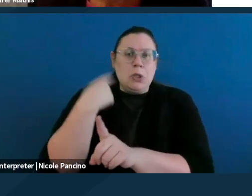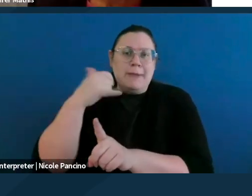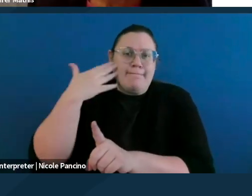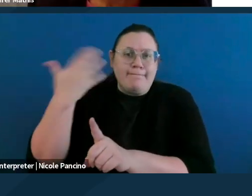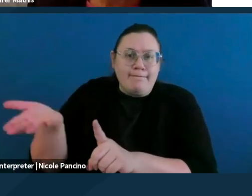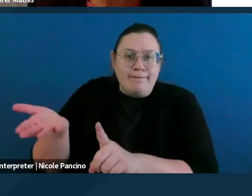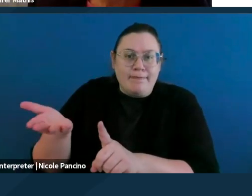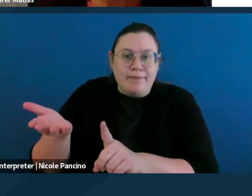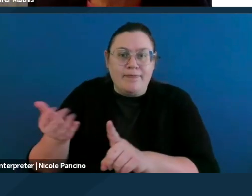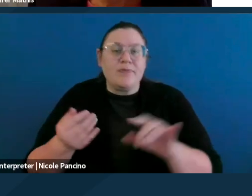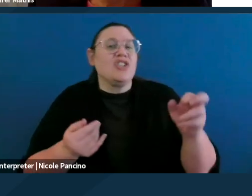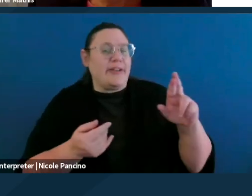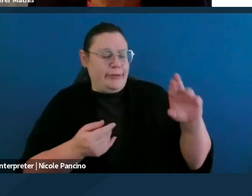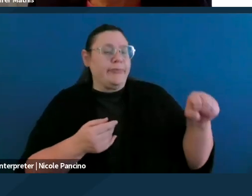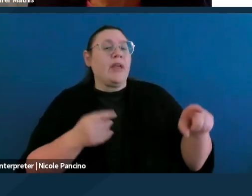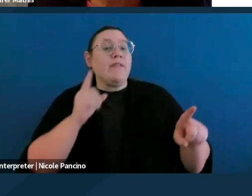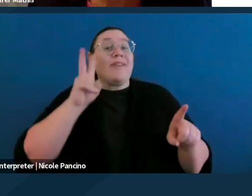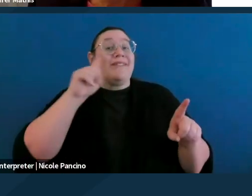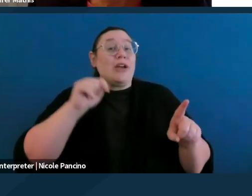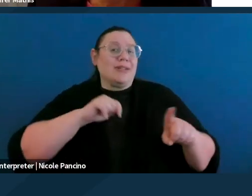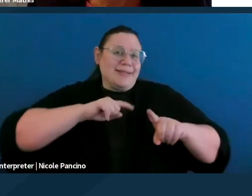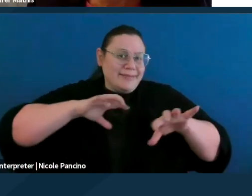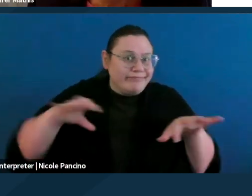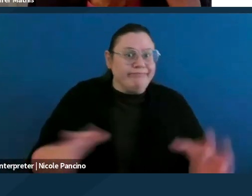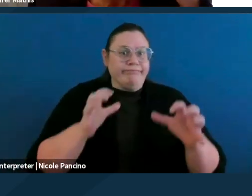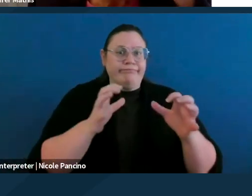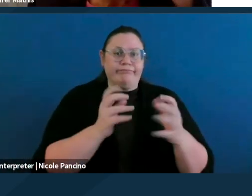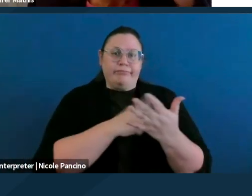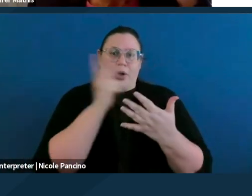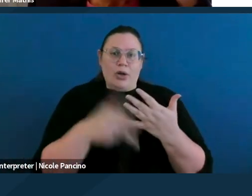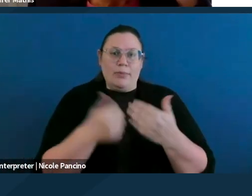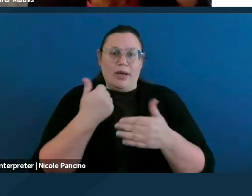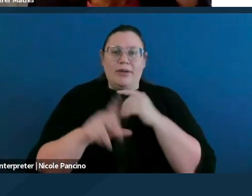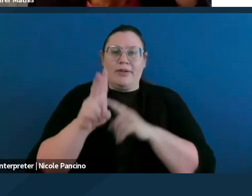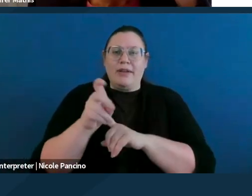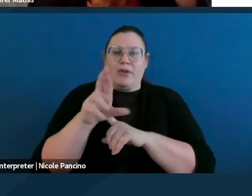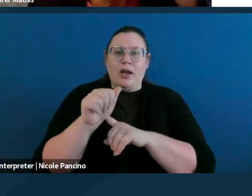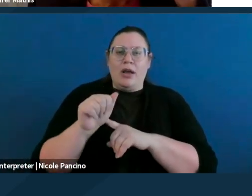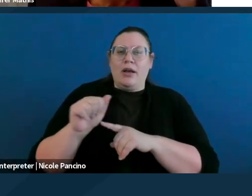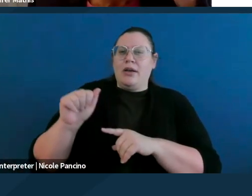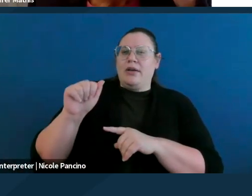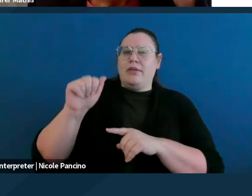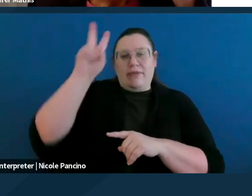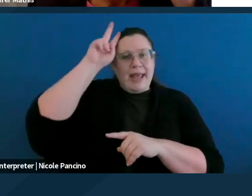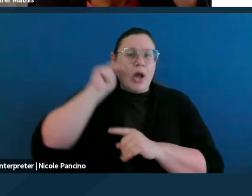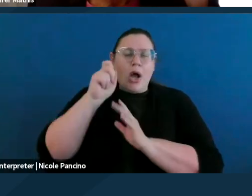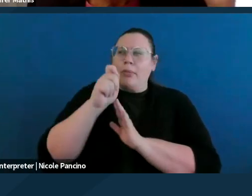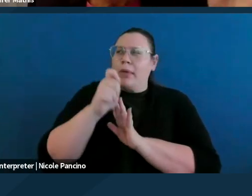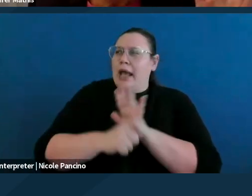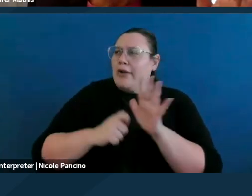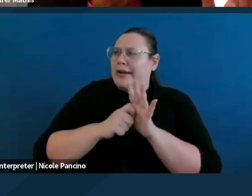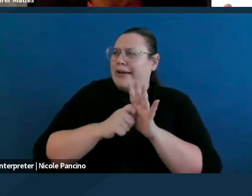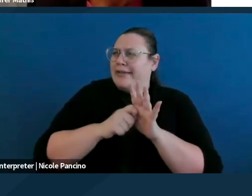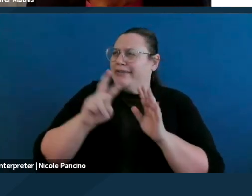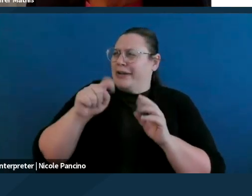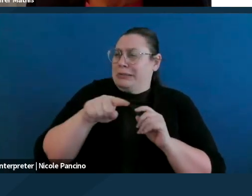Yeah, the Veterans Affirmative Action program is under VEVRA, the Vietnam Era Veterans Something and